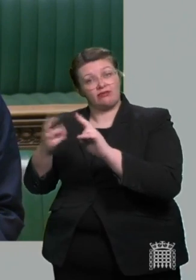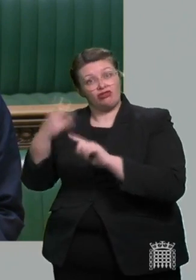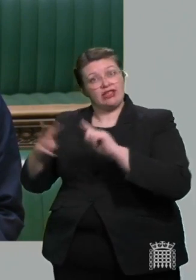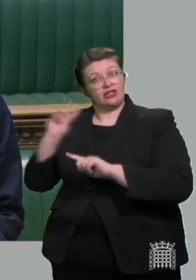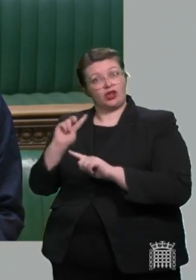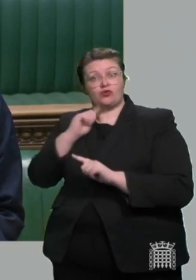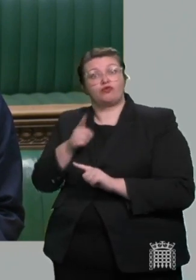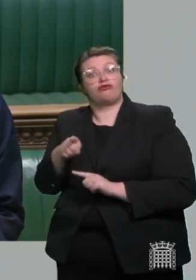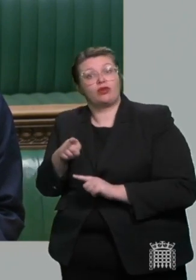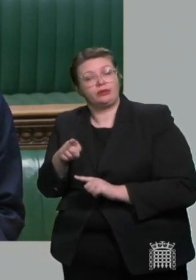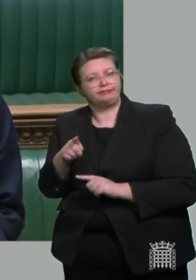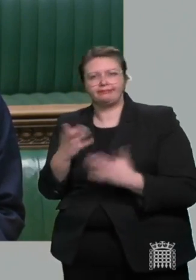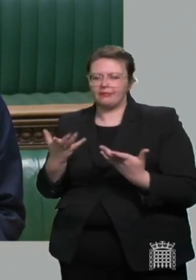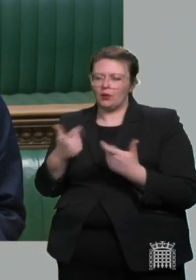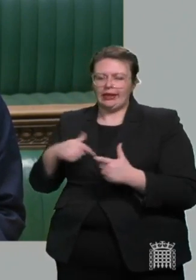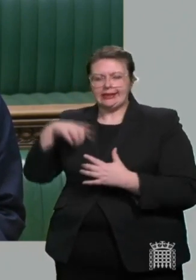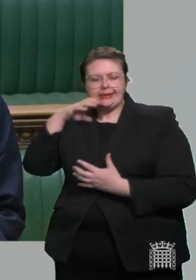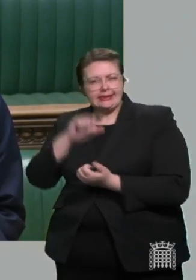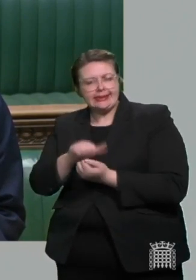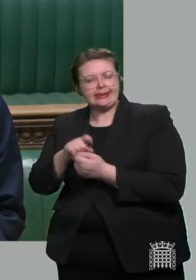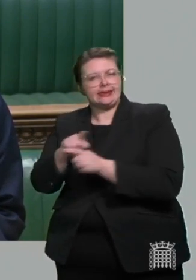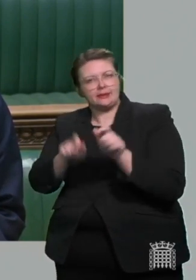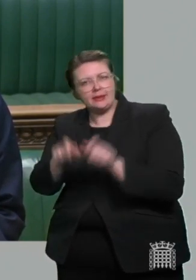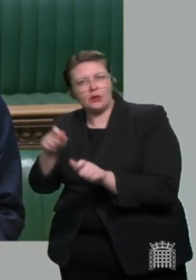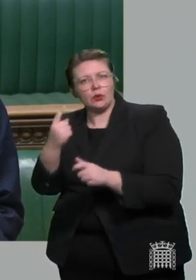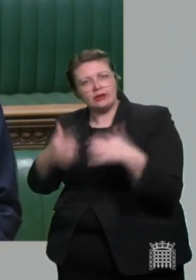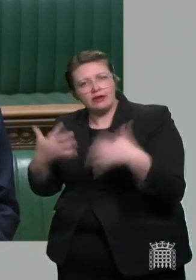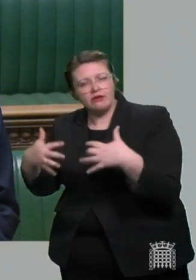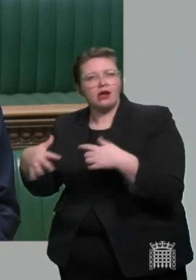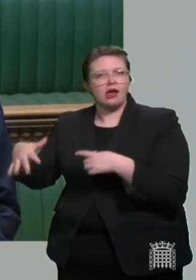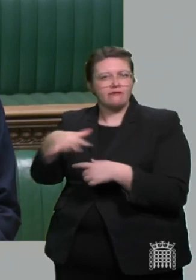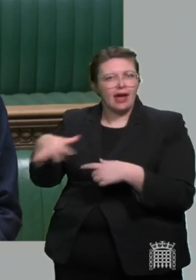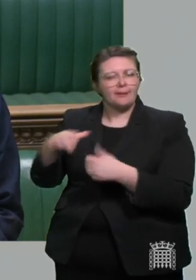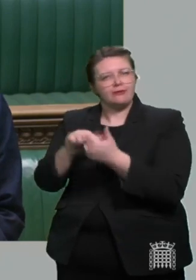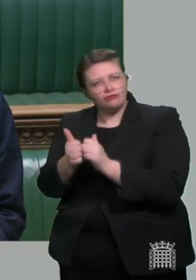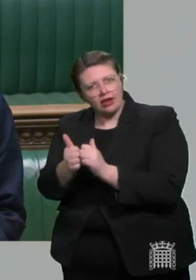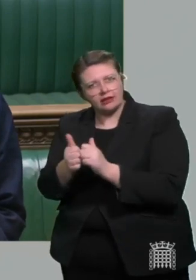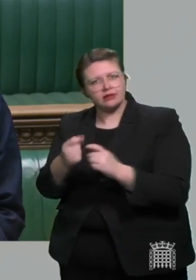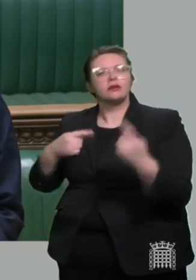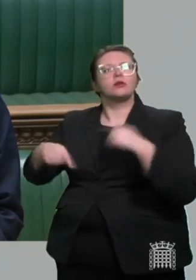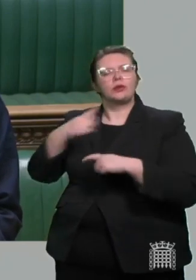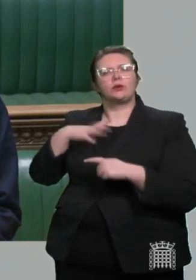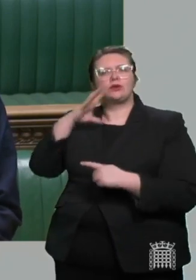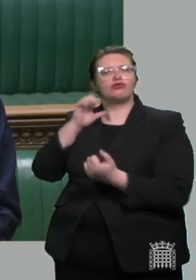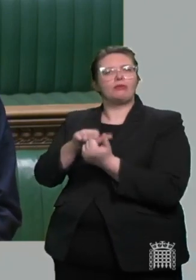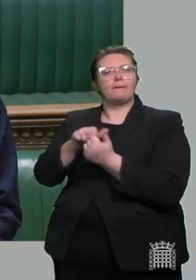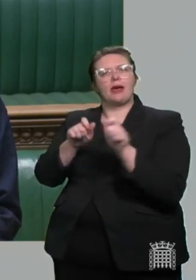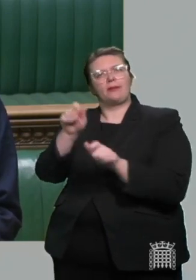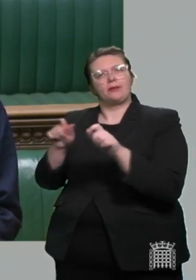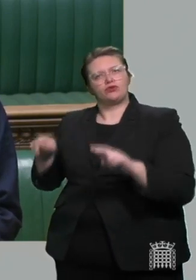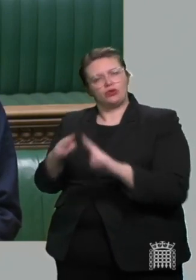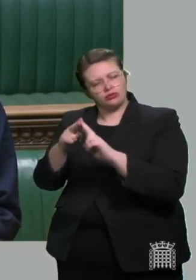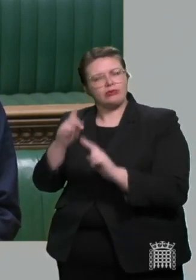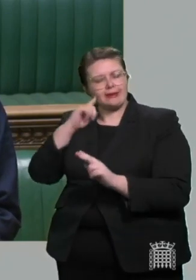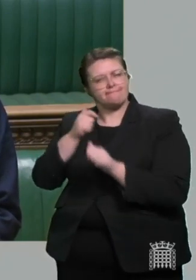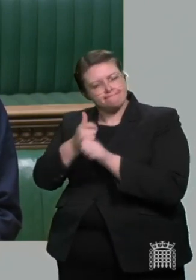to seek justice for them. Mr Speaker, I'm sure this House will want to pay tribute to the people of Salisbury and Amesbury and wish them well for the future. Mr